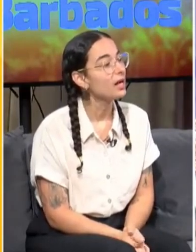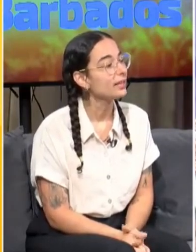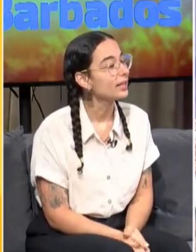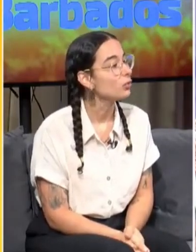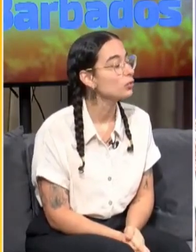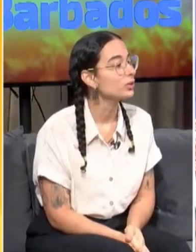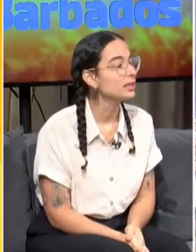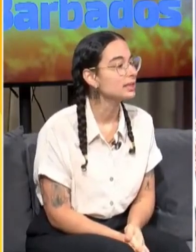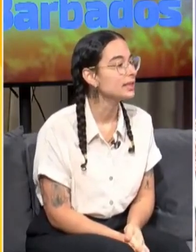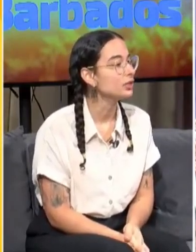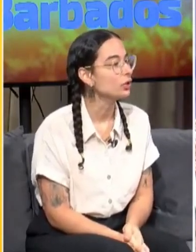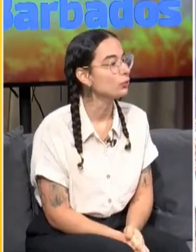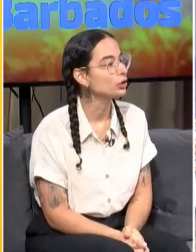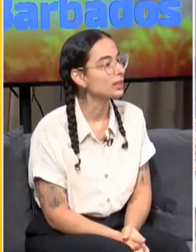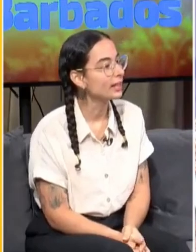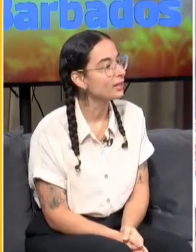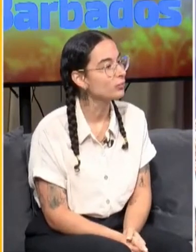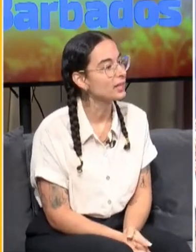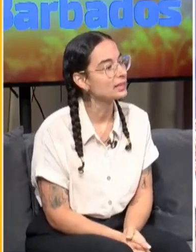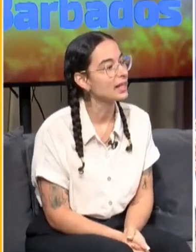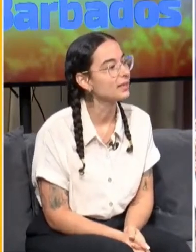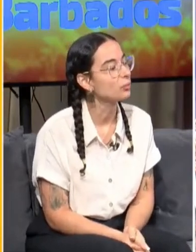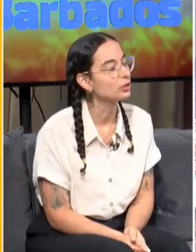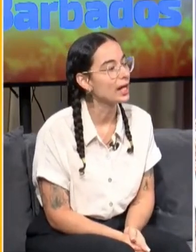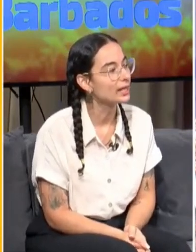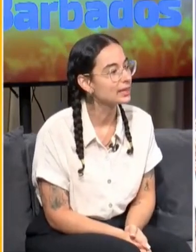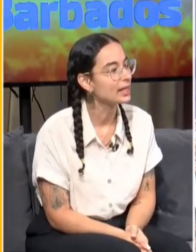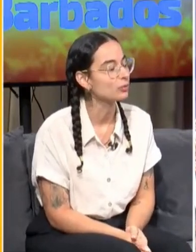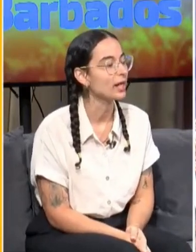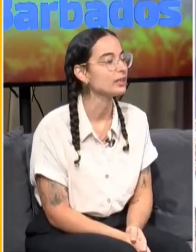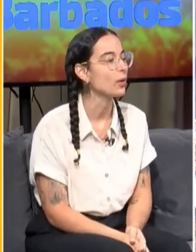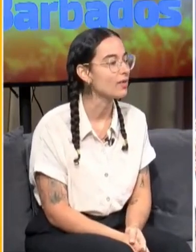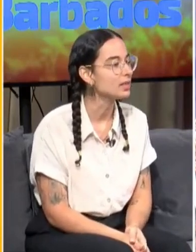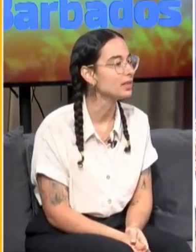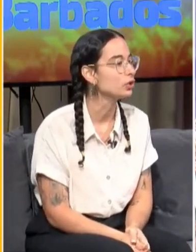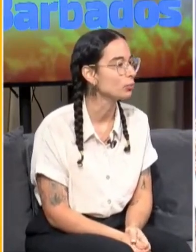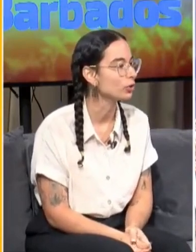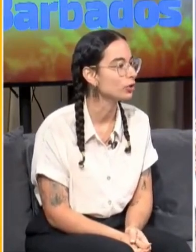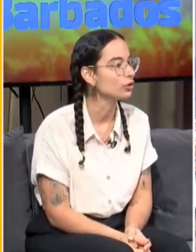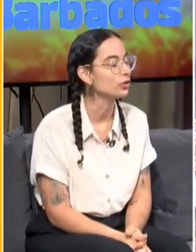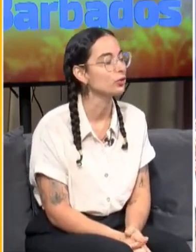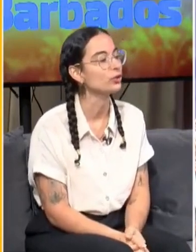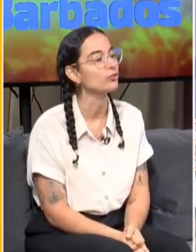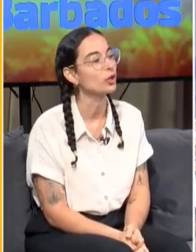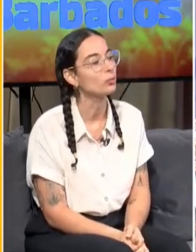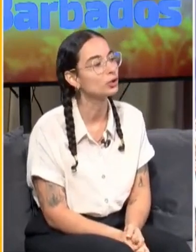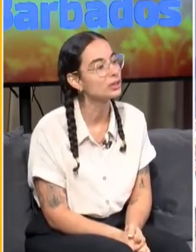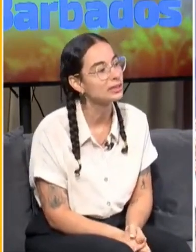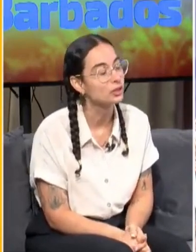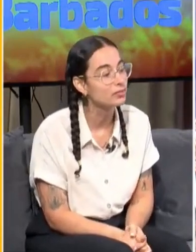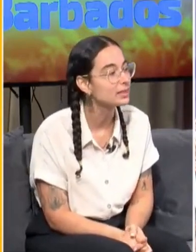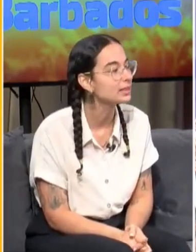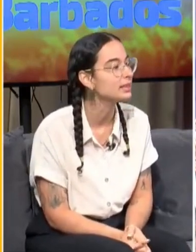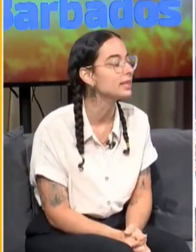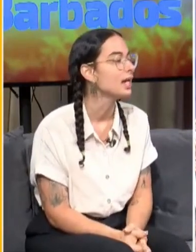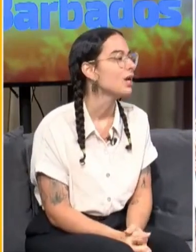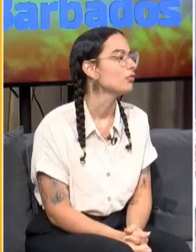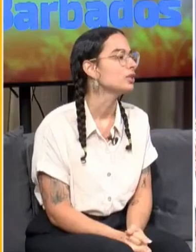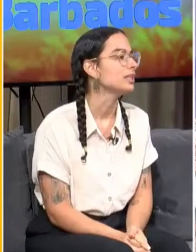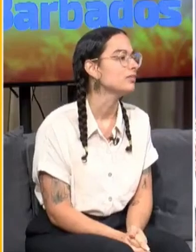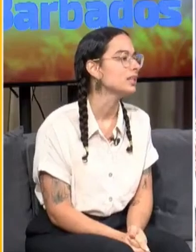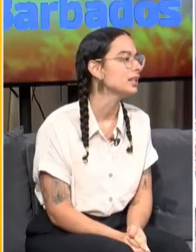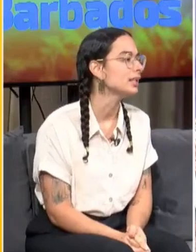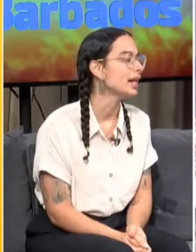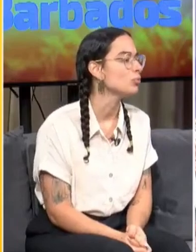Yeah, I think I would really see, just again, that sign language access, right? So having the interpreters, so for emergency services,